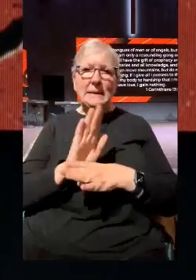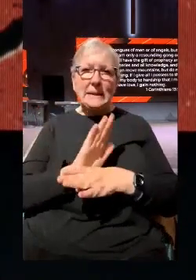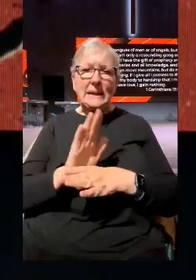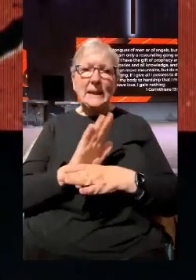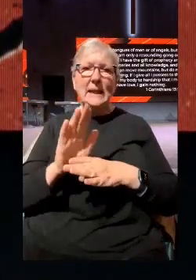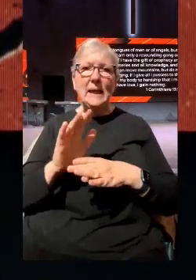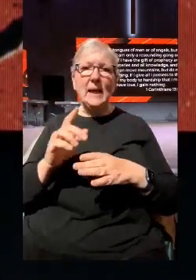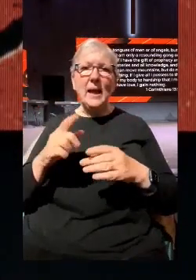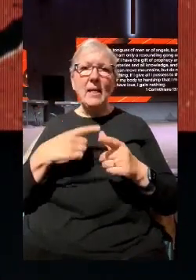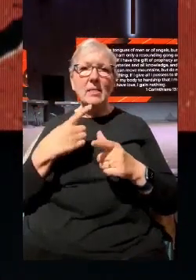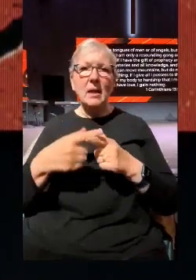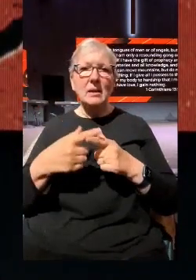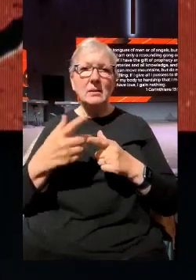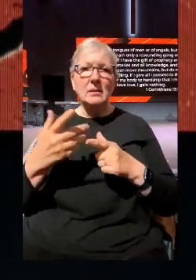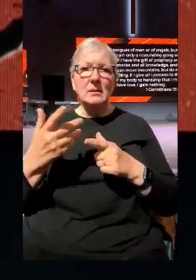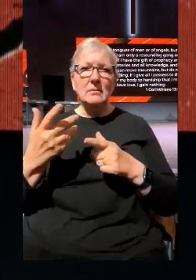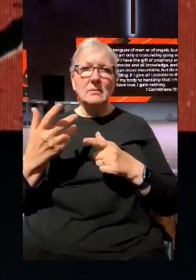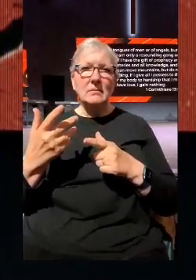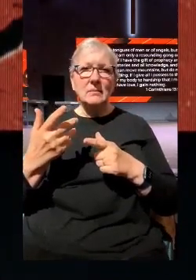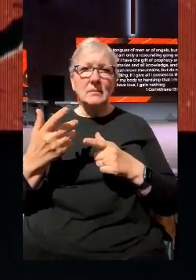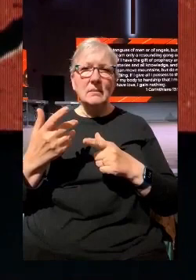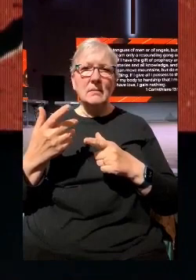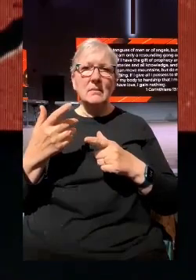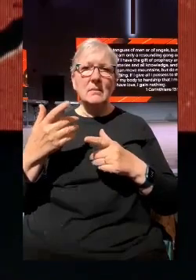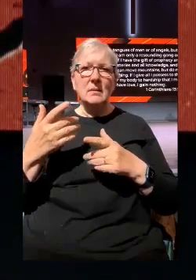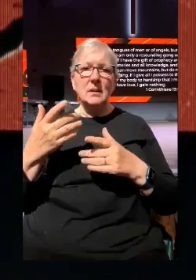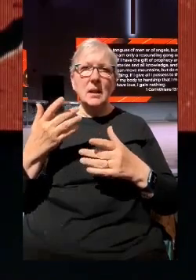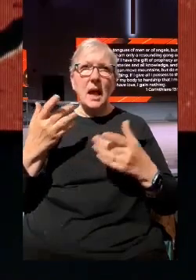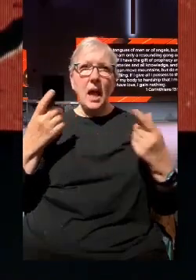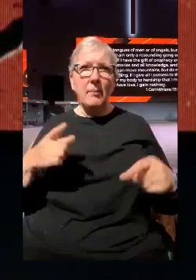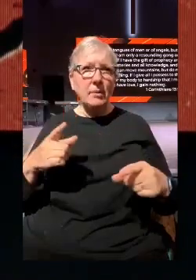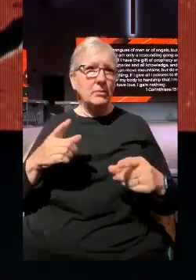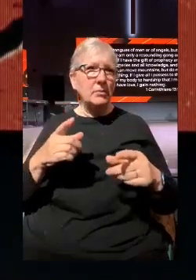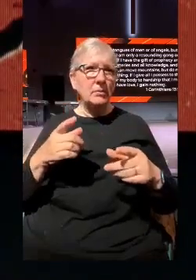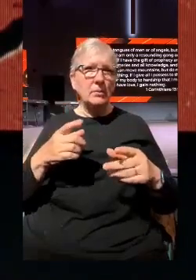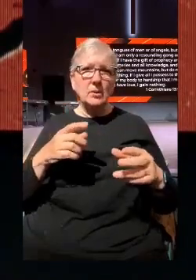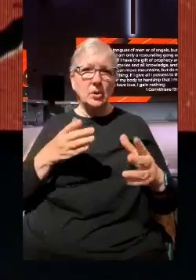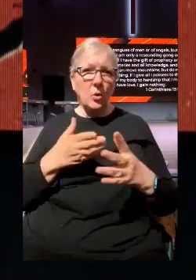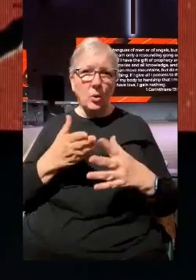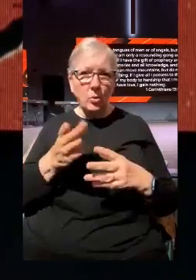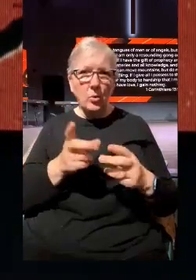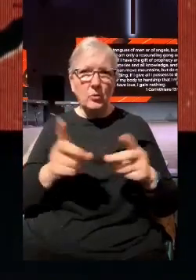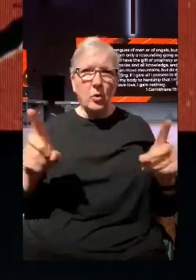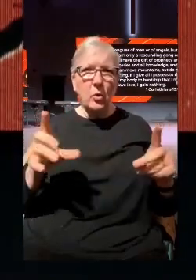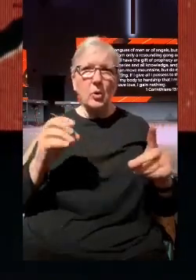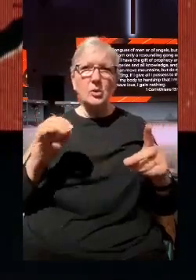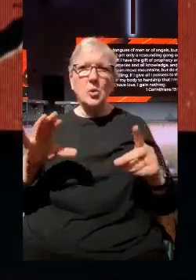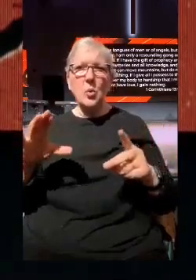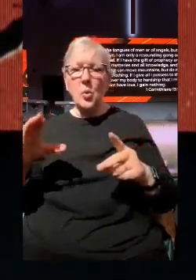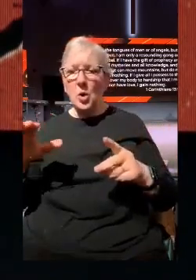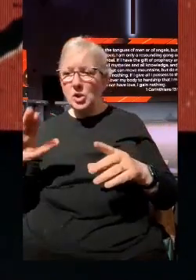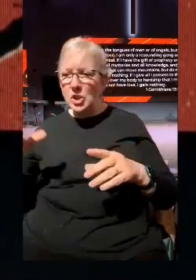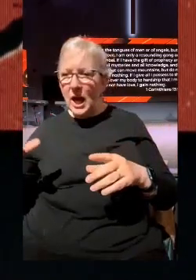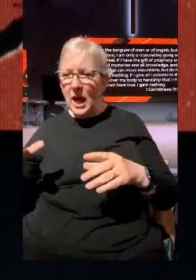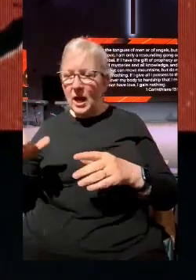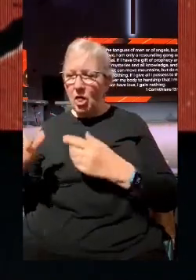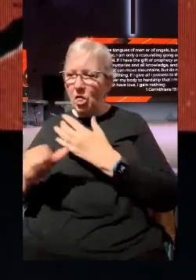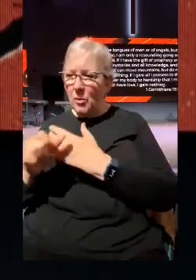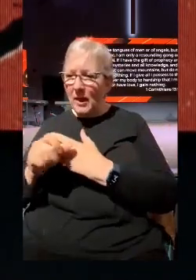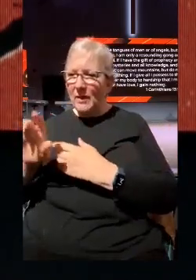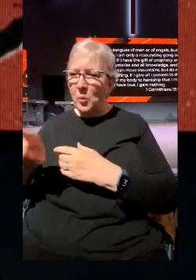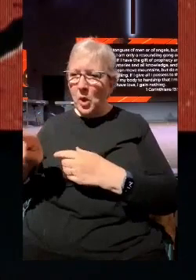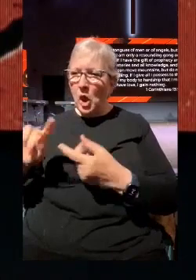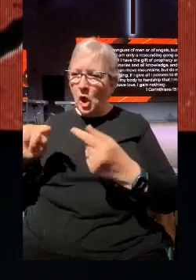And you're going through a divorce. Or you have a child threatening self-harm. Or your finances are in